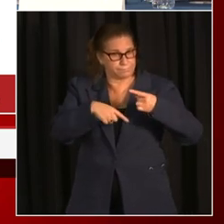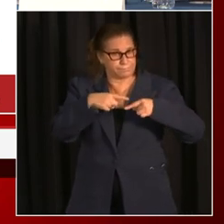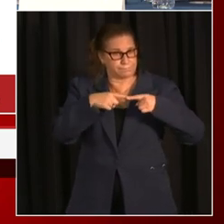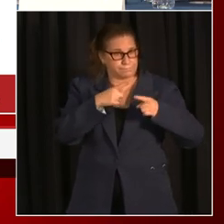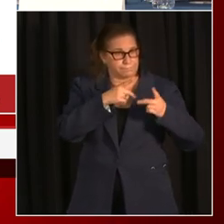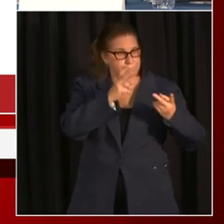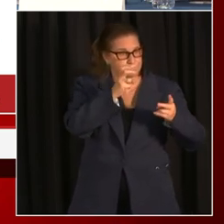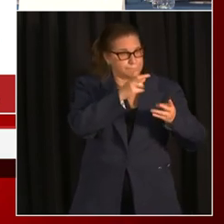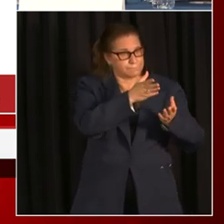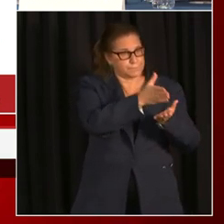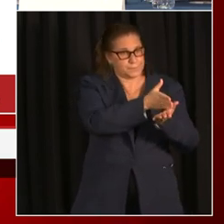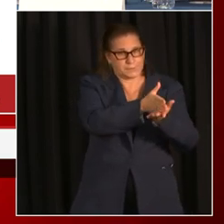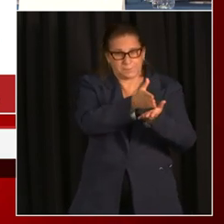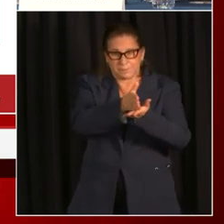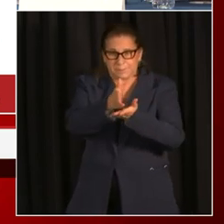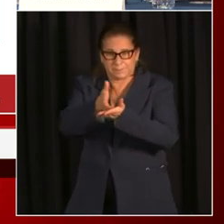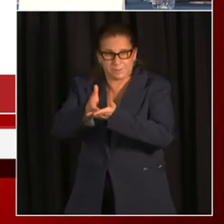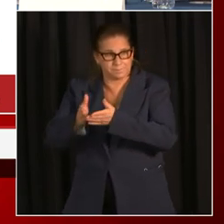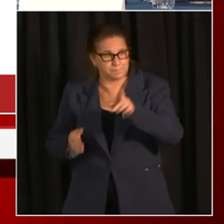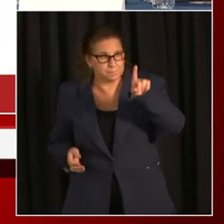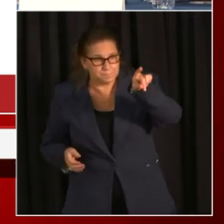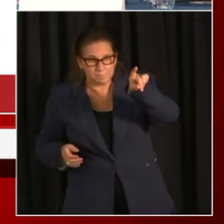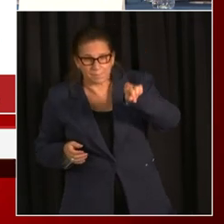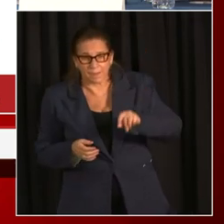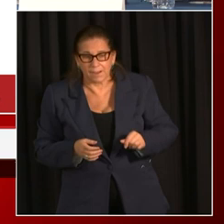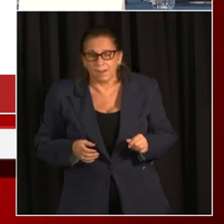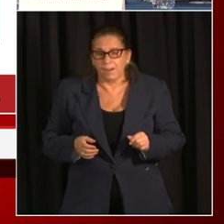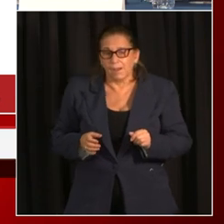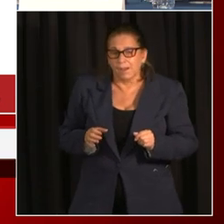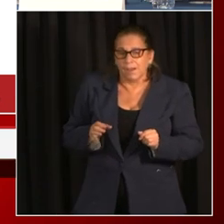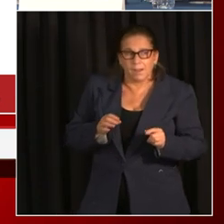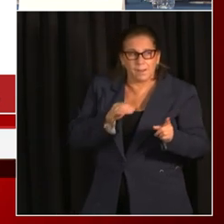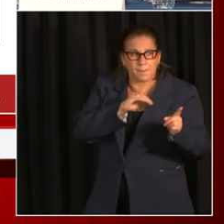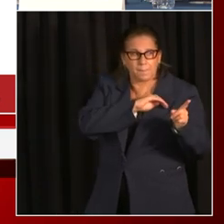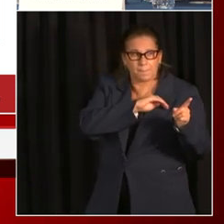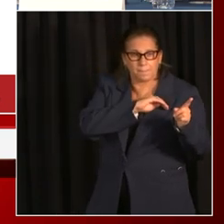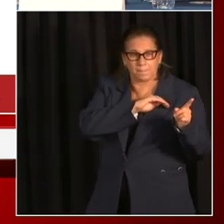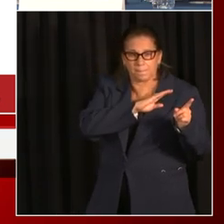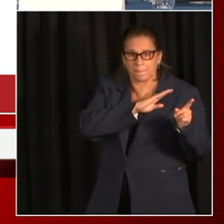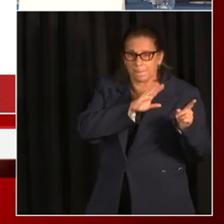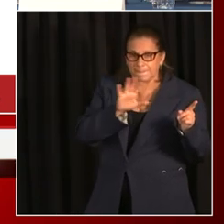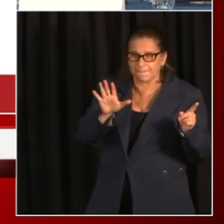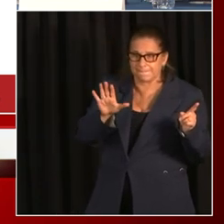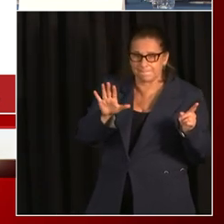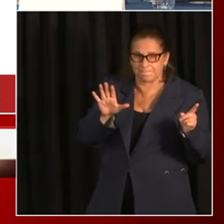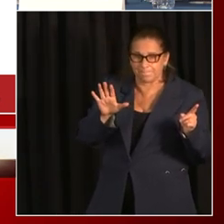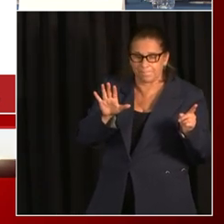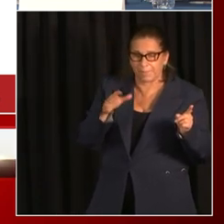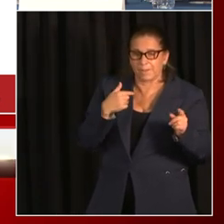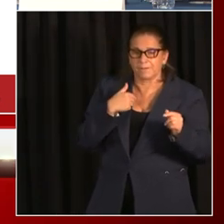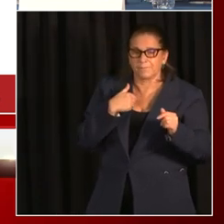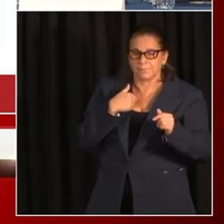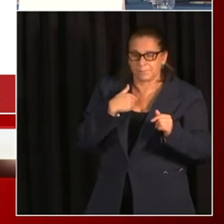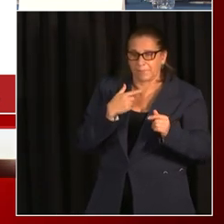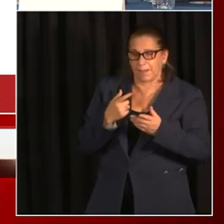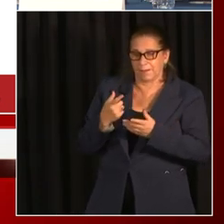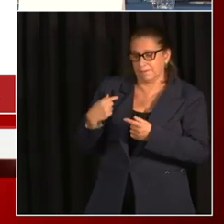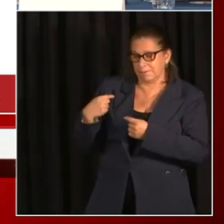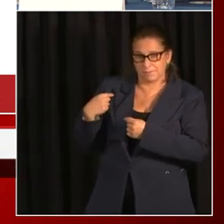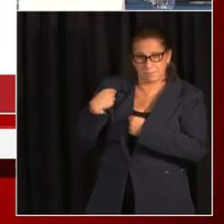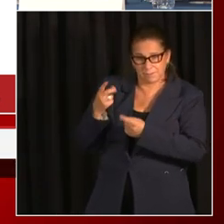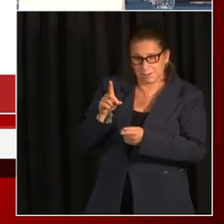this, given the data you're getting? So I would reiterate the same statement I made last week, as if the data